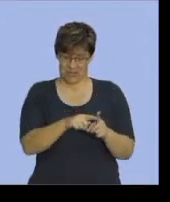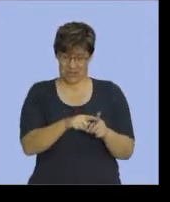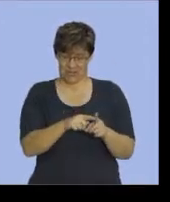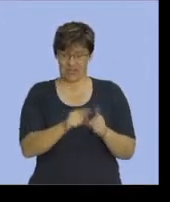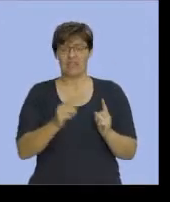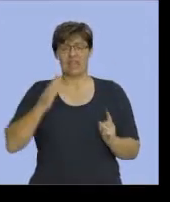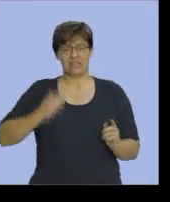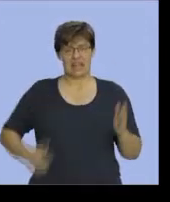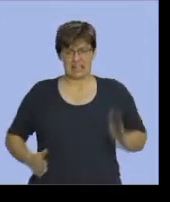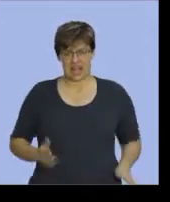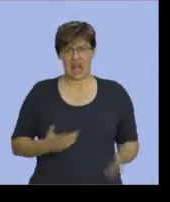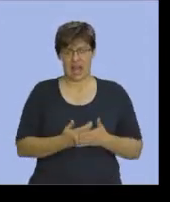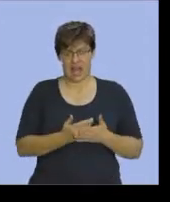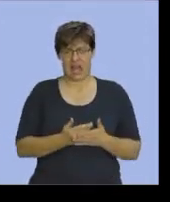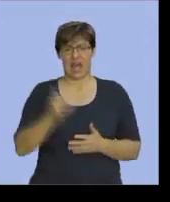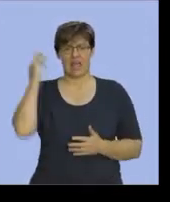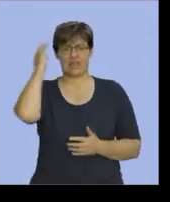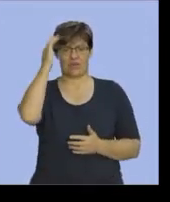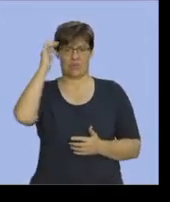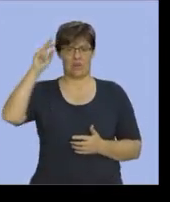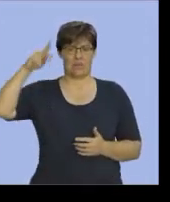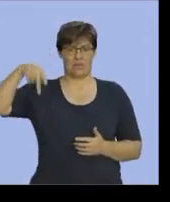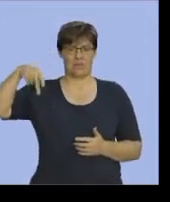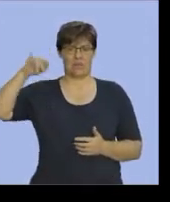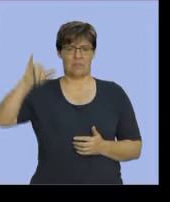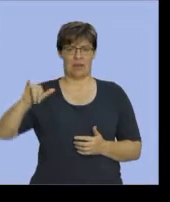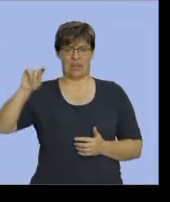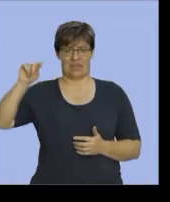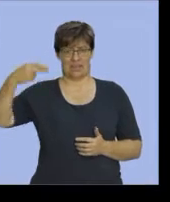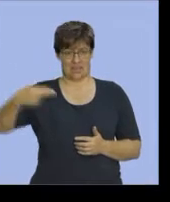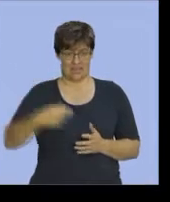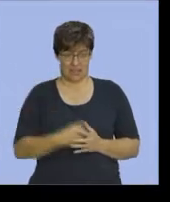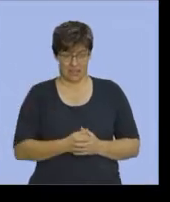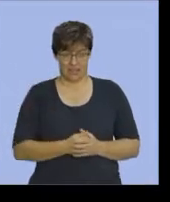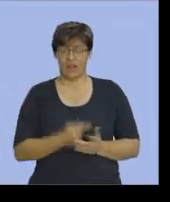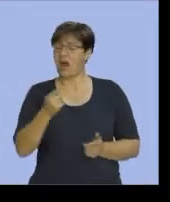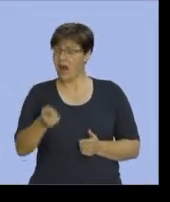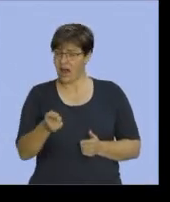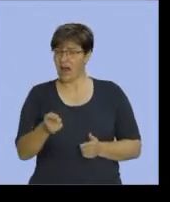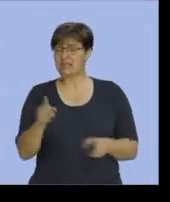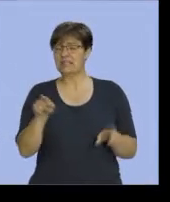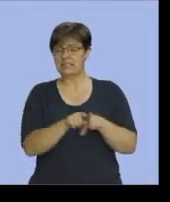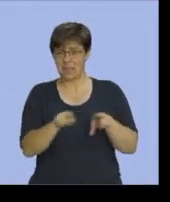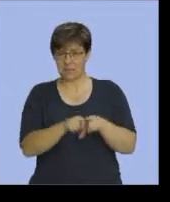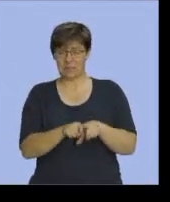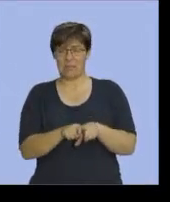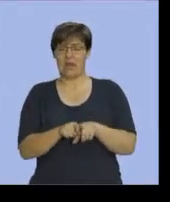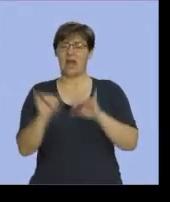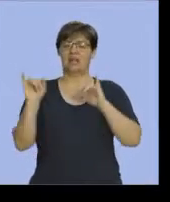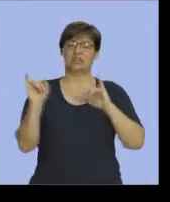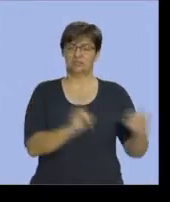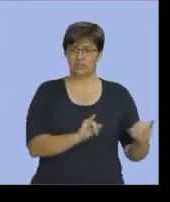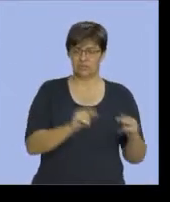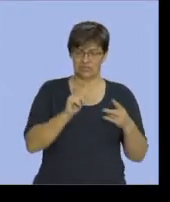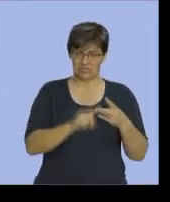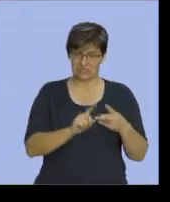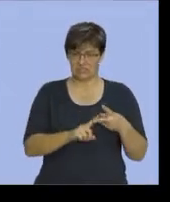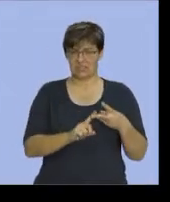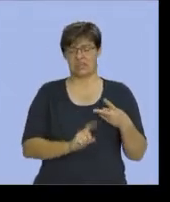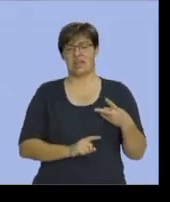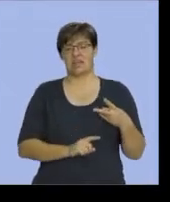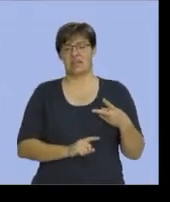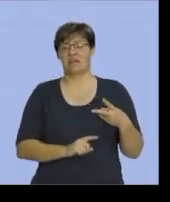we can use the theorem of Pythagoras. And also we kind of introduced a bit on how to answer the second